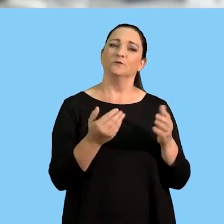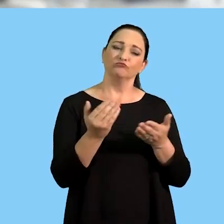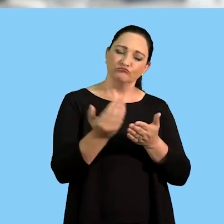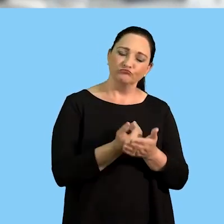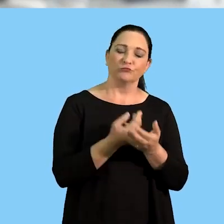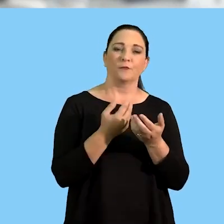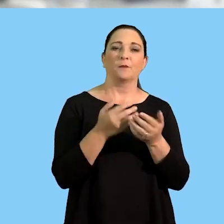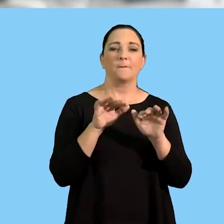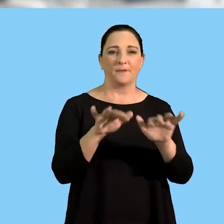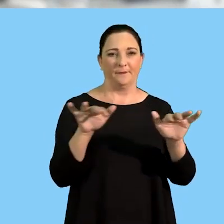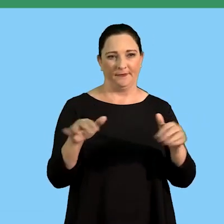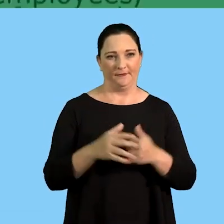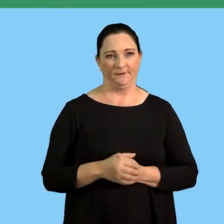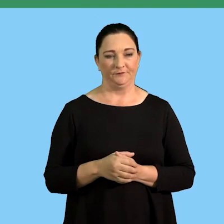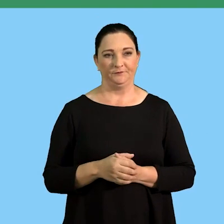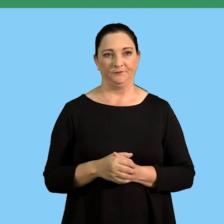protecting the public.